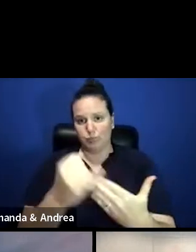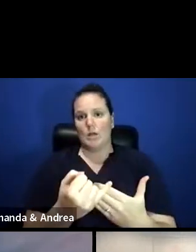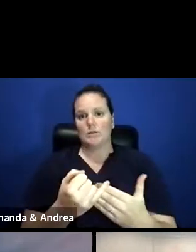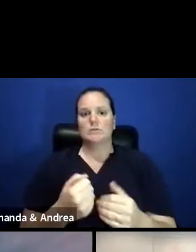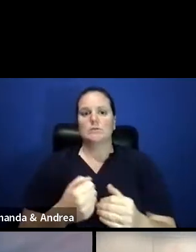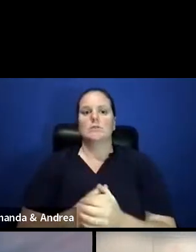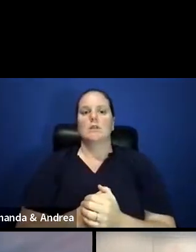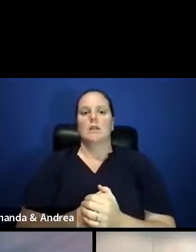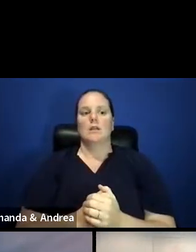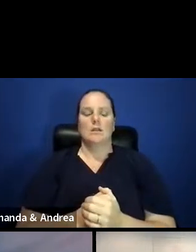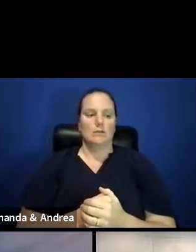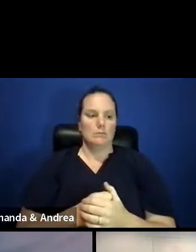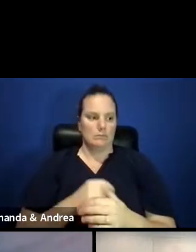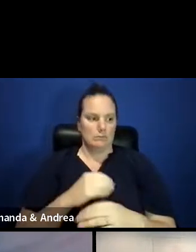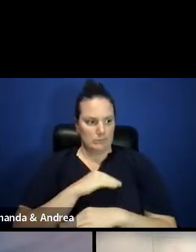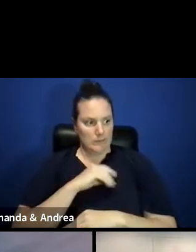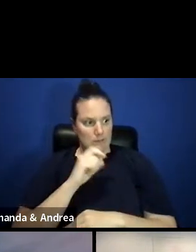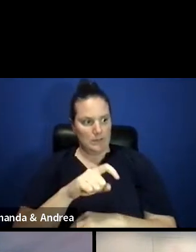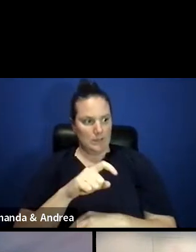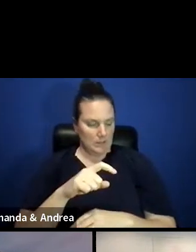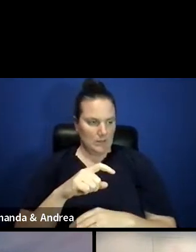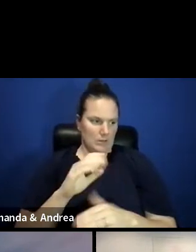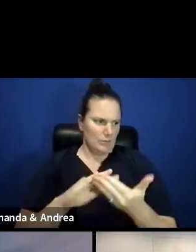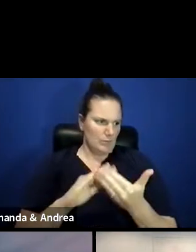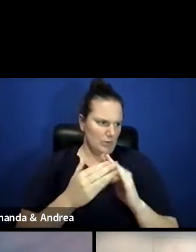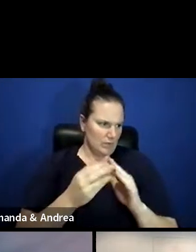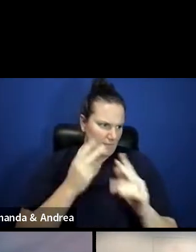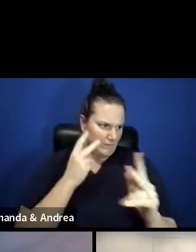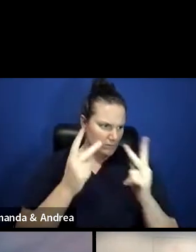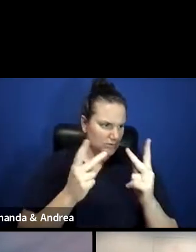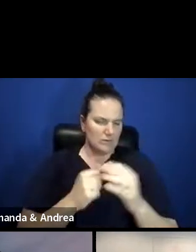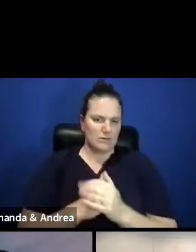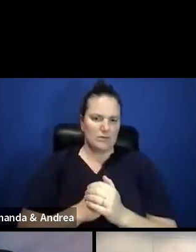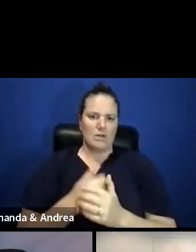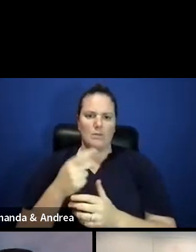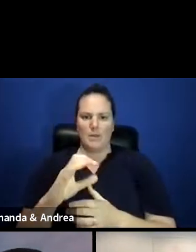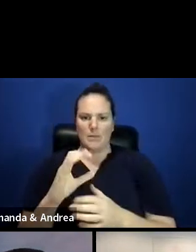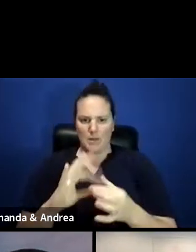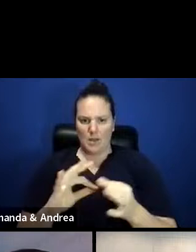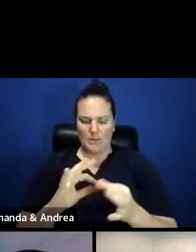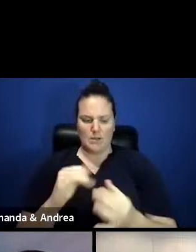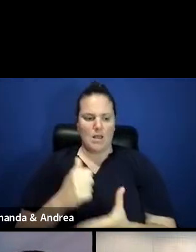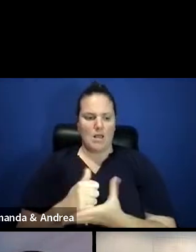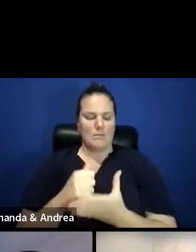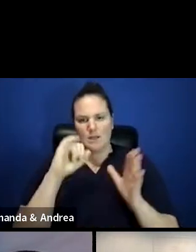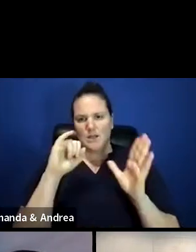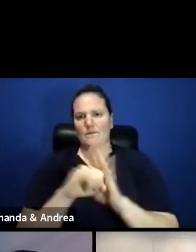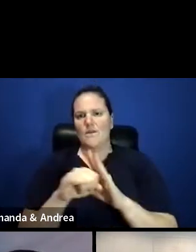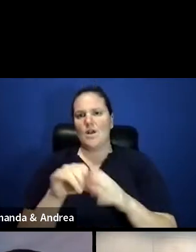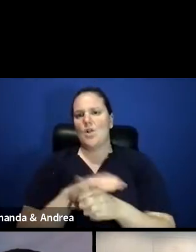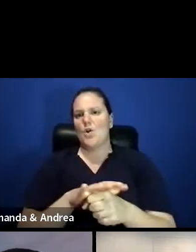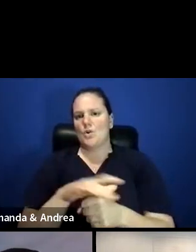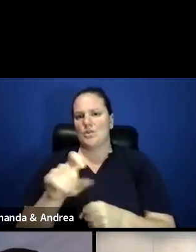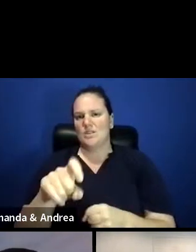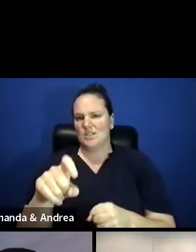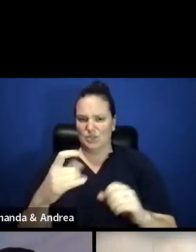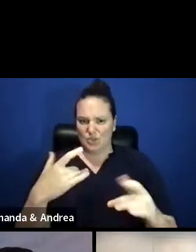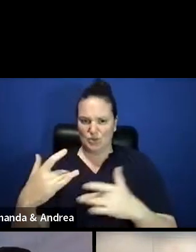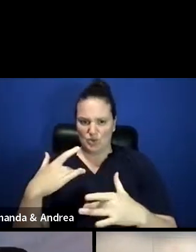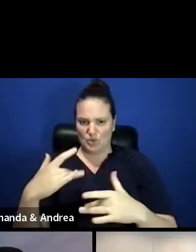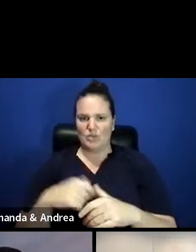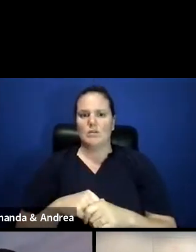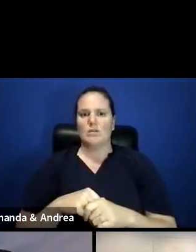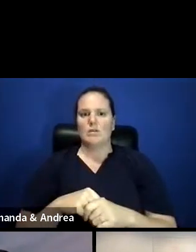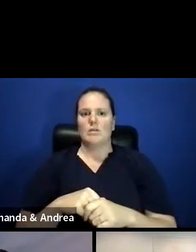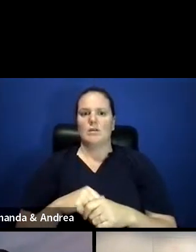the public need and the community vision. Public comments can help identify those local needs and concerns and about identifying